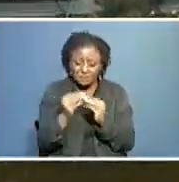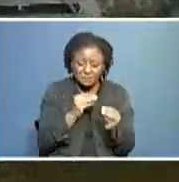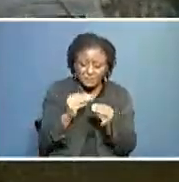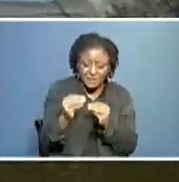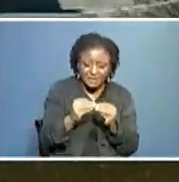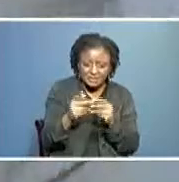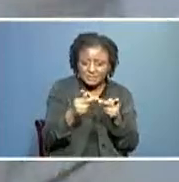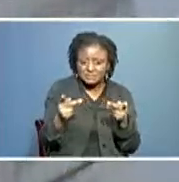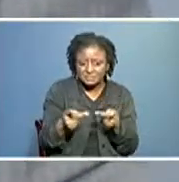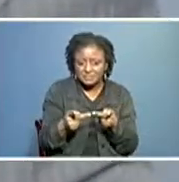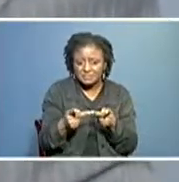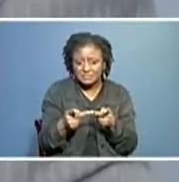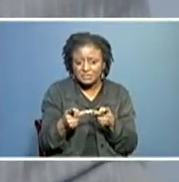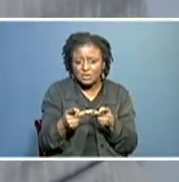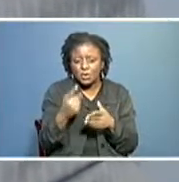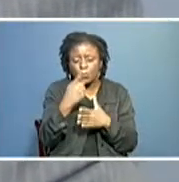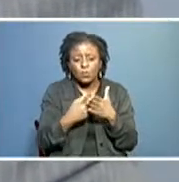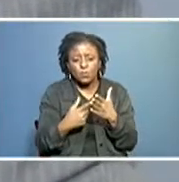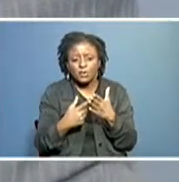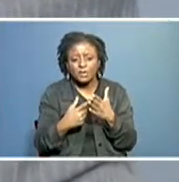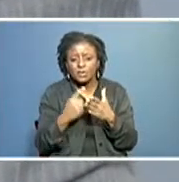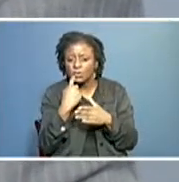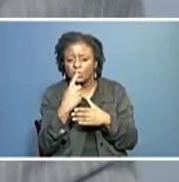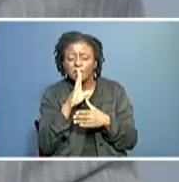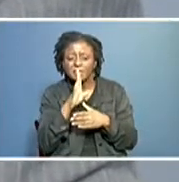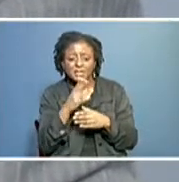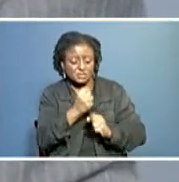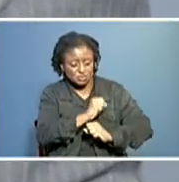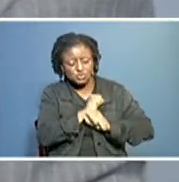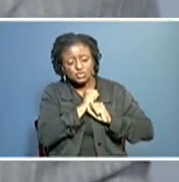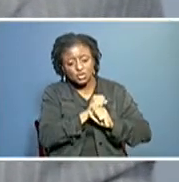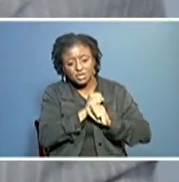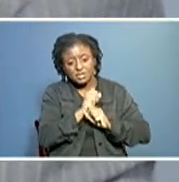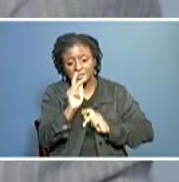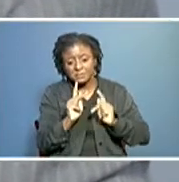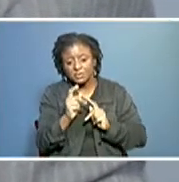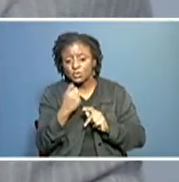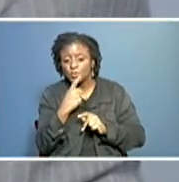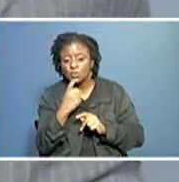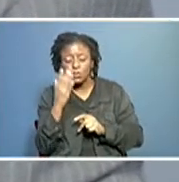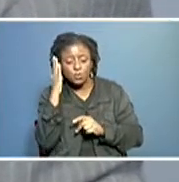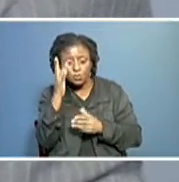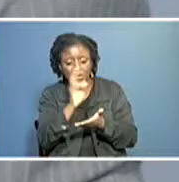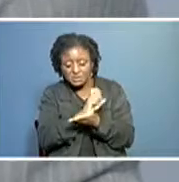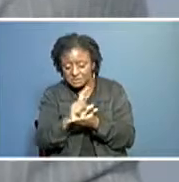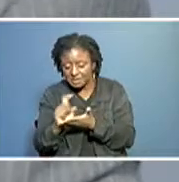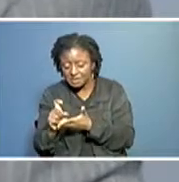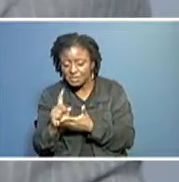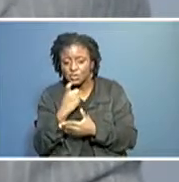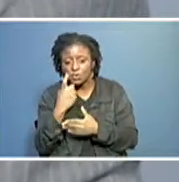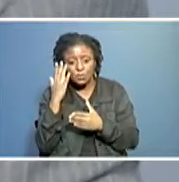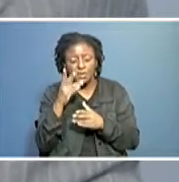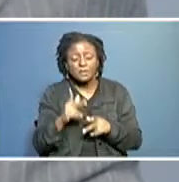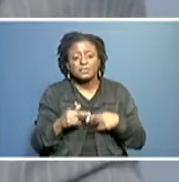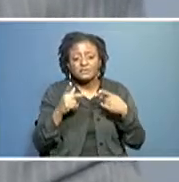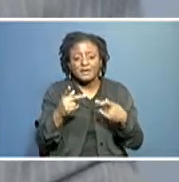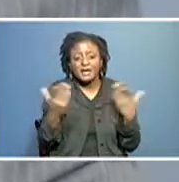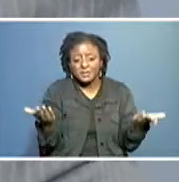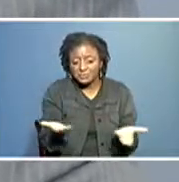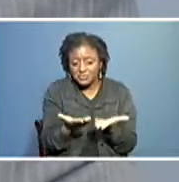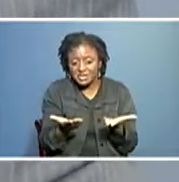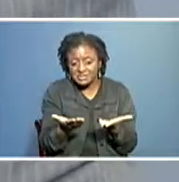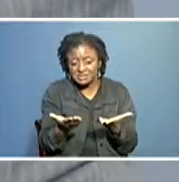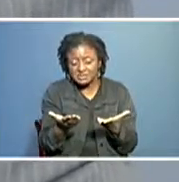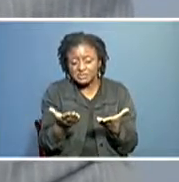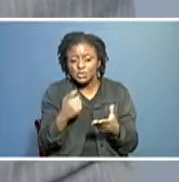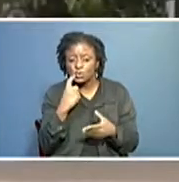the security people in place? Who's going to sanitize? Who's going to provide the actual presence on the campus? Who's